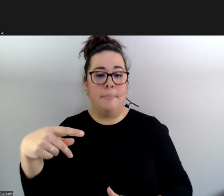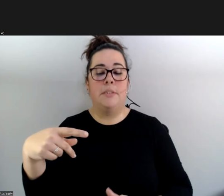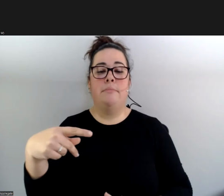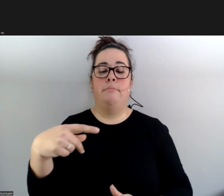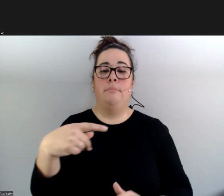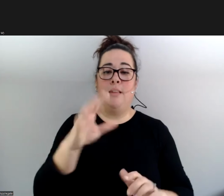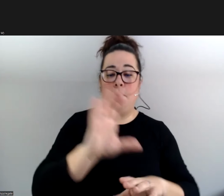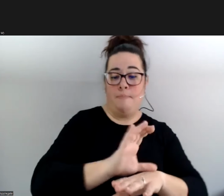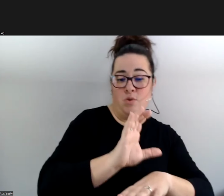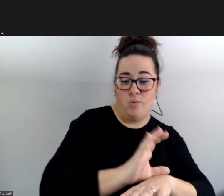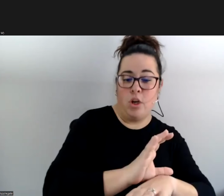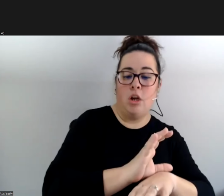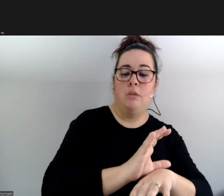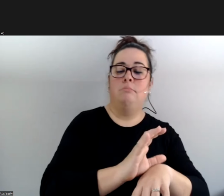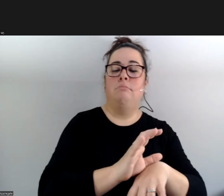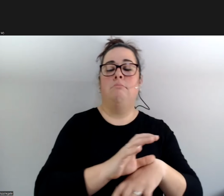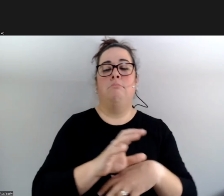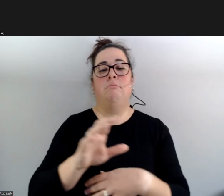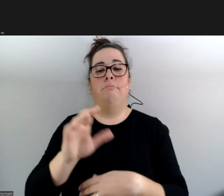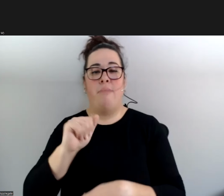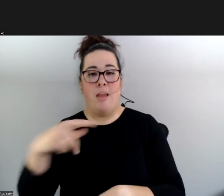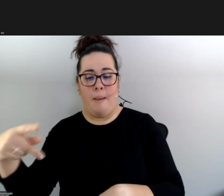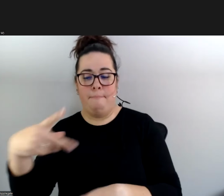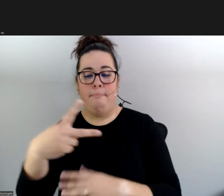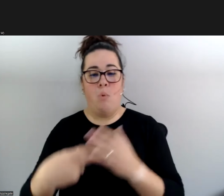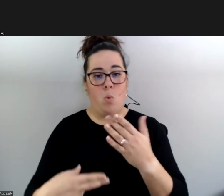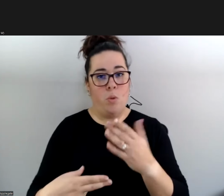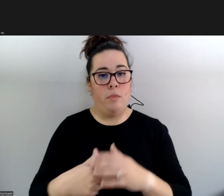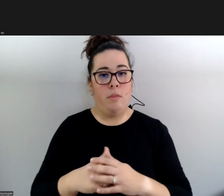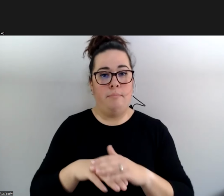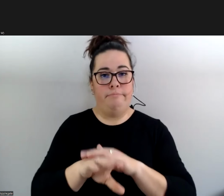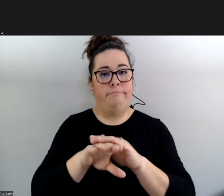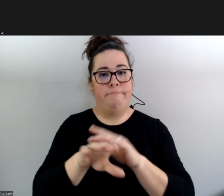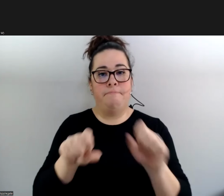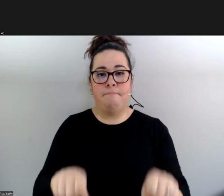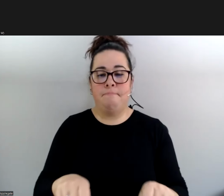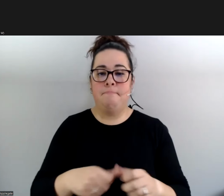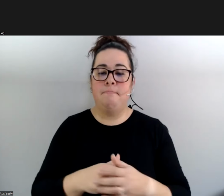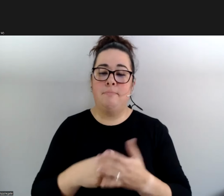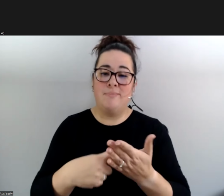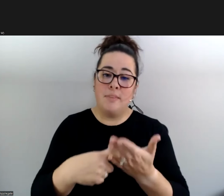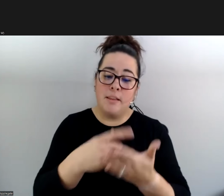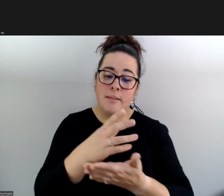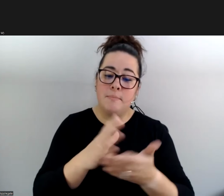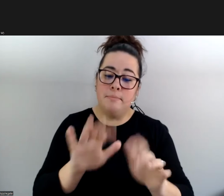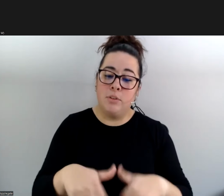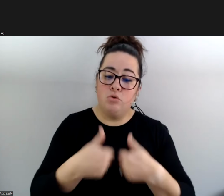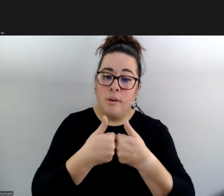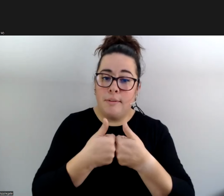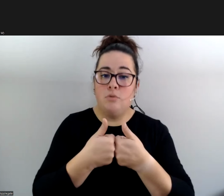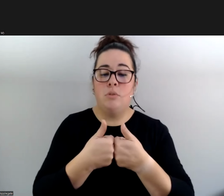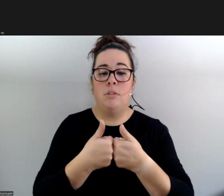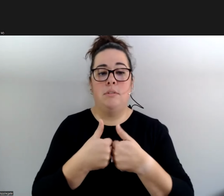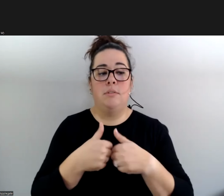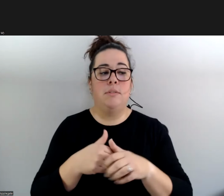also discussed some of the overall barriers and challenges. I know someone mentioned that